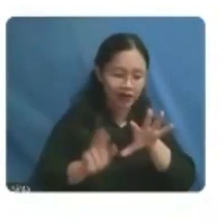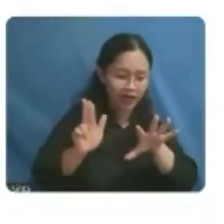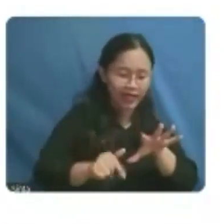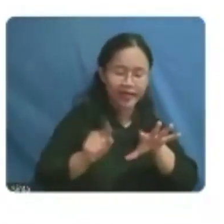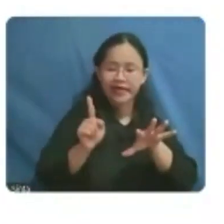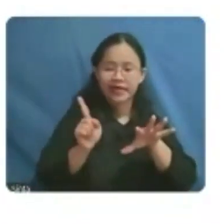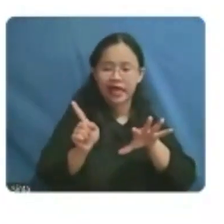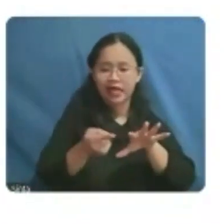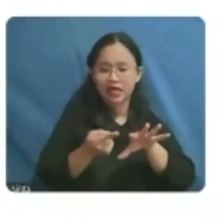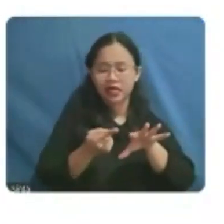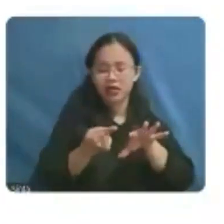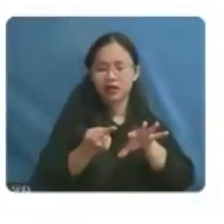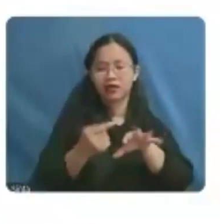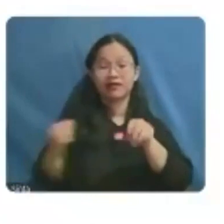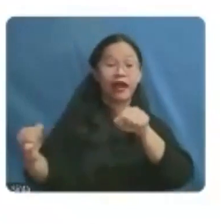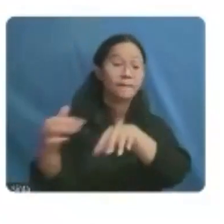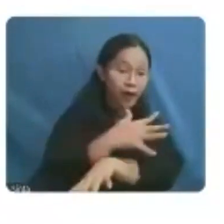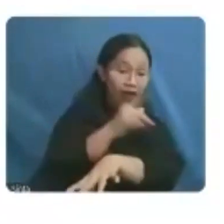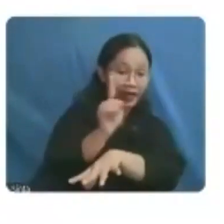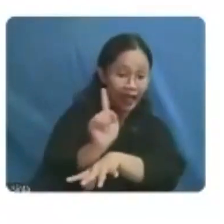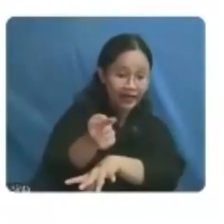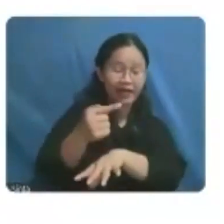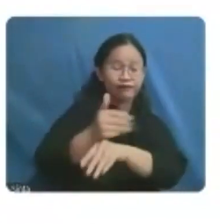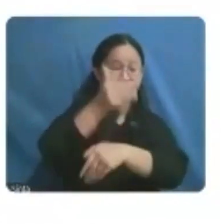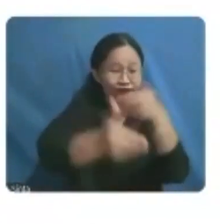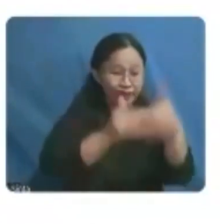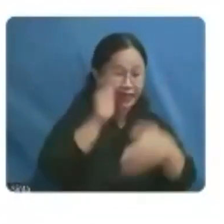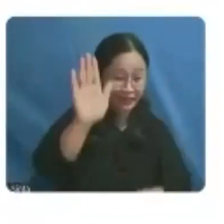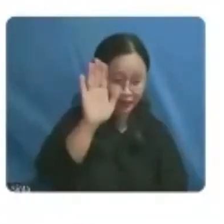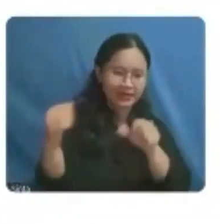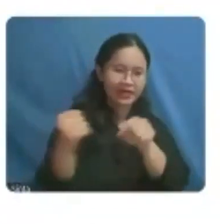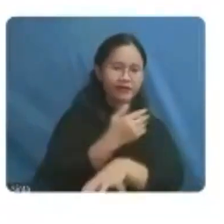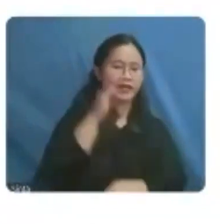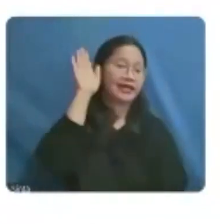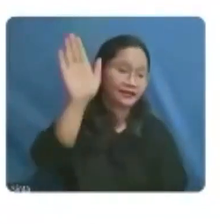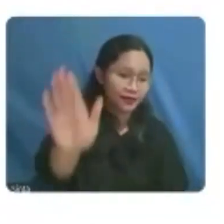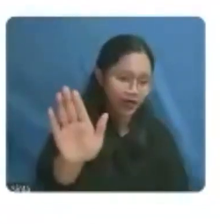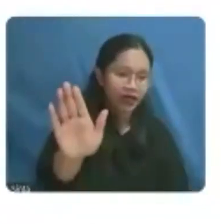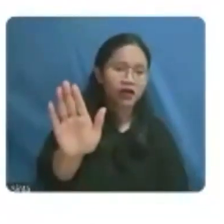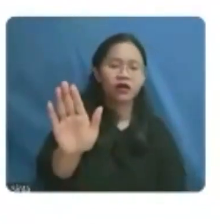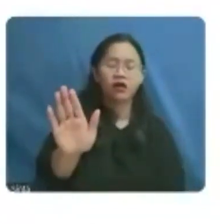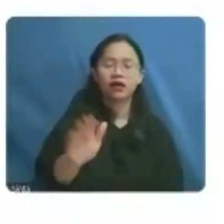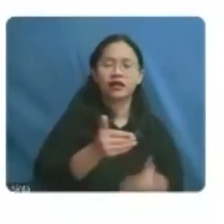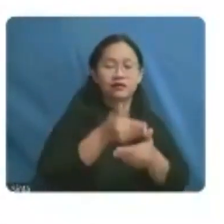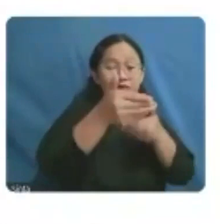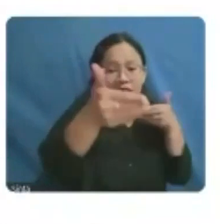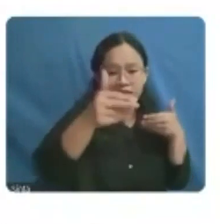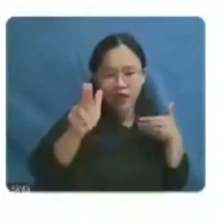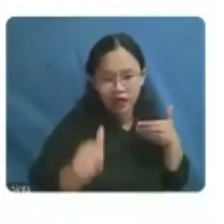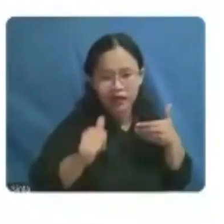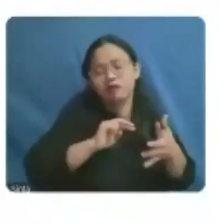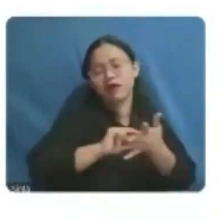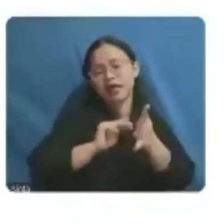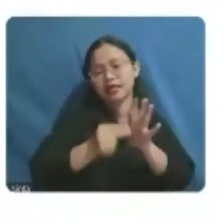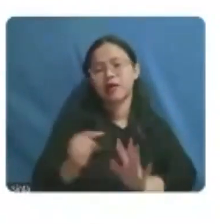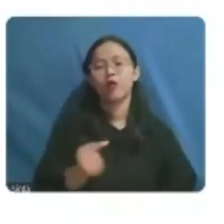emission industries, cleaner fuels, cleaner modes of transportation, focus